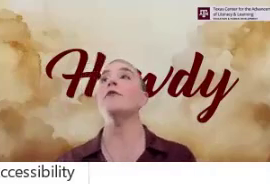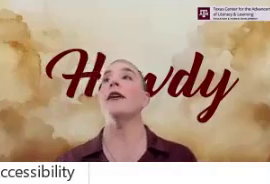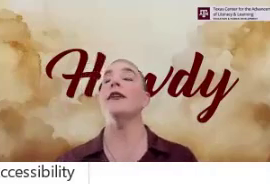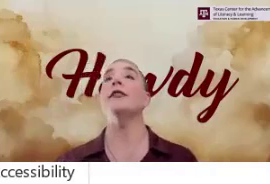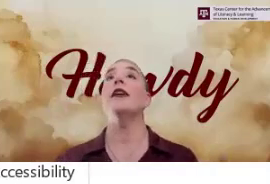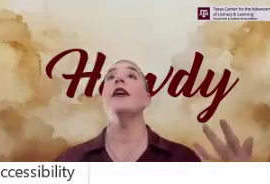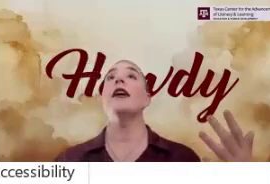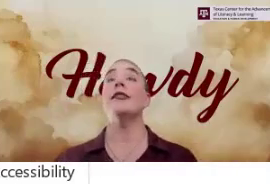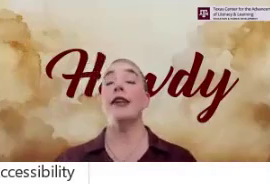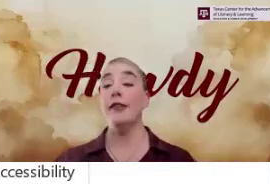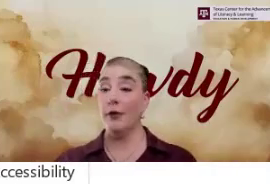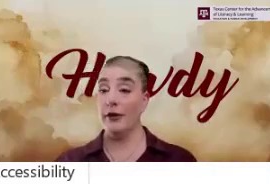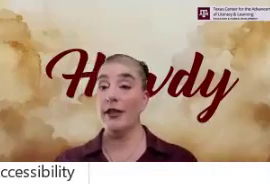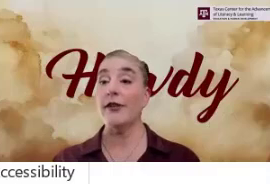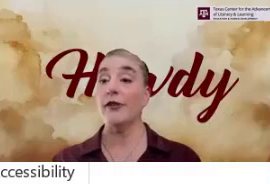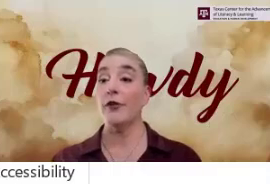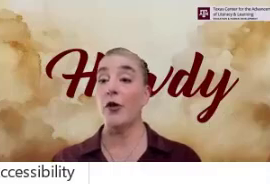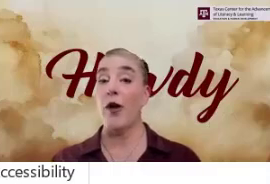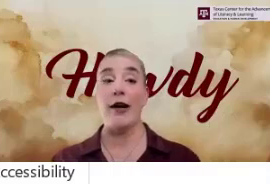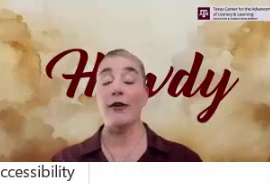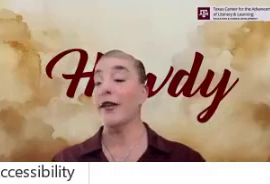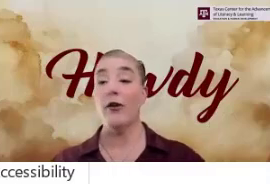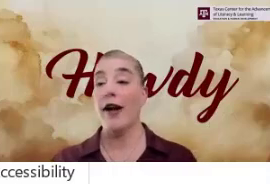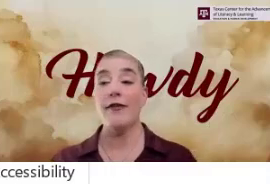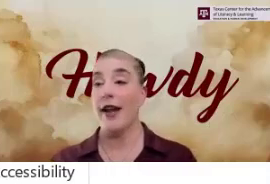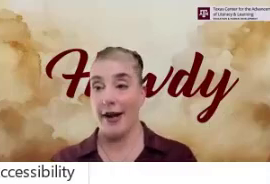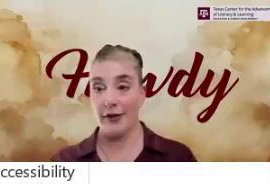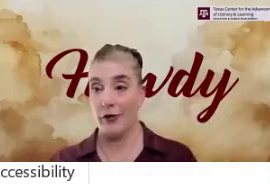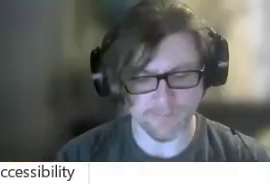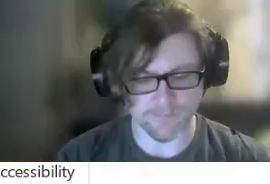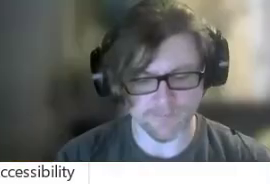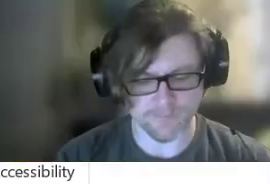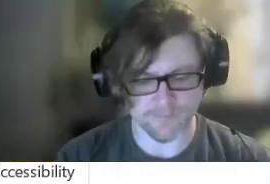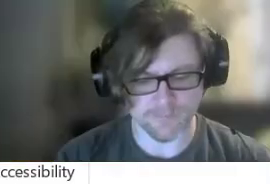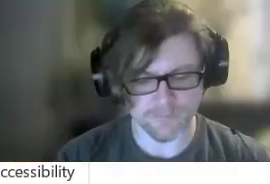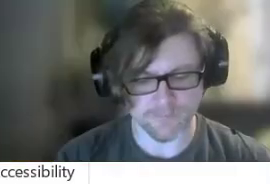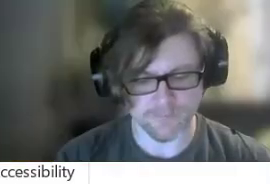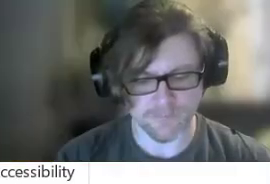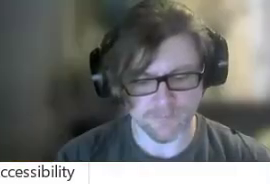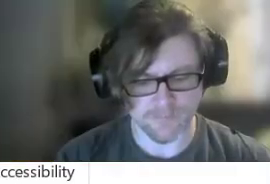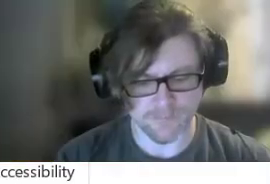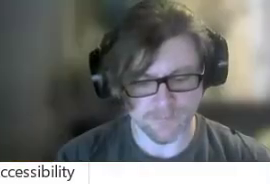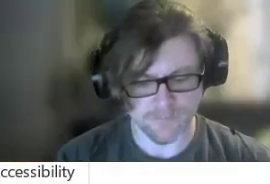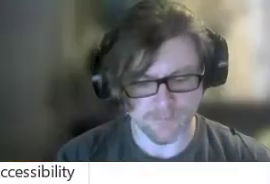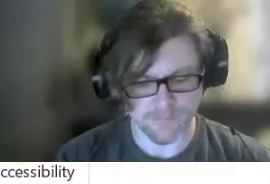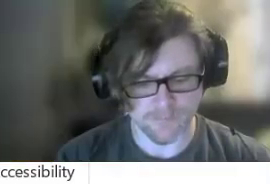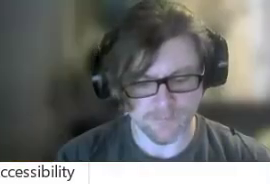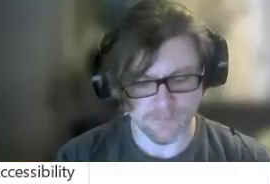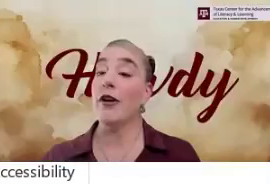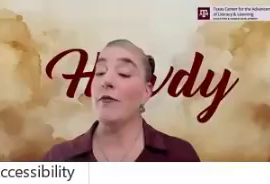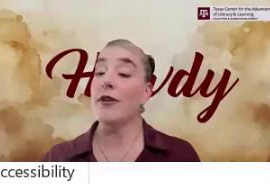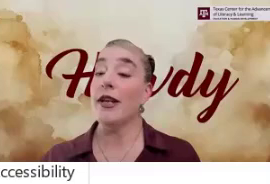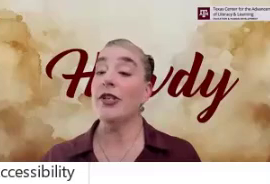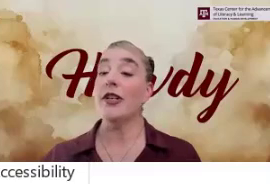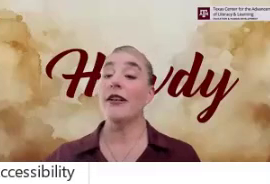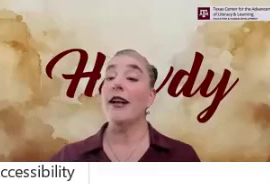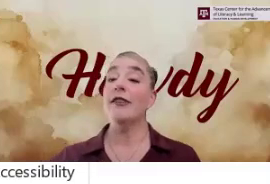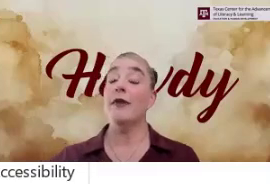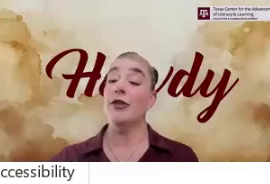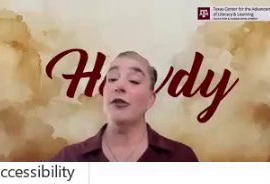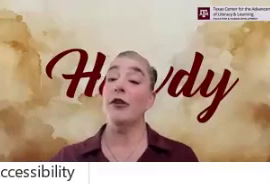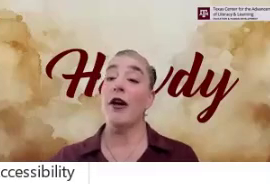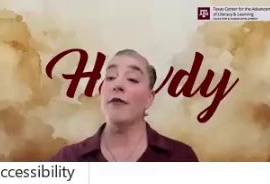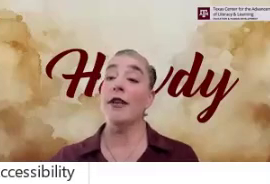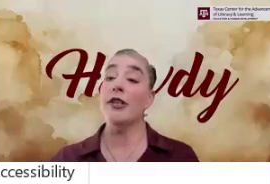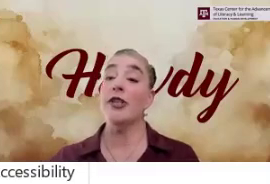haven't talked about is accessibility is required. They don't have to ask for it. But they may ask for a special accommodation, and